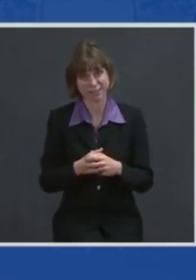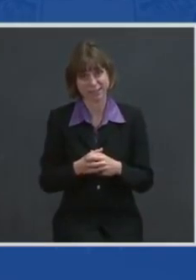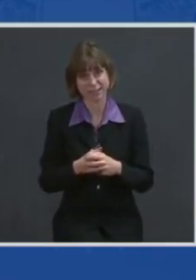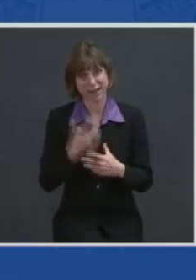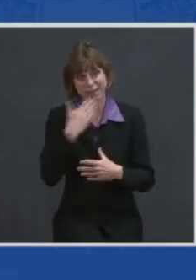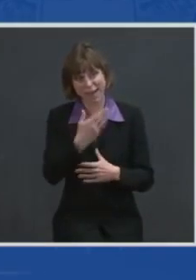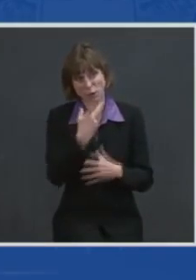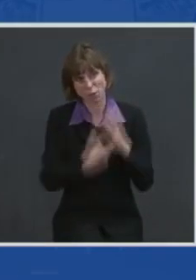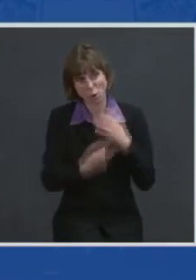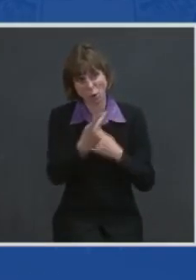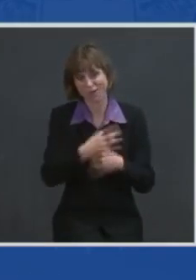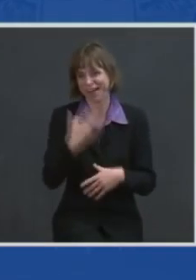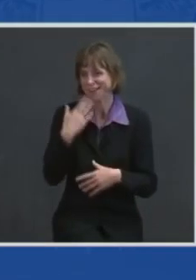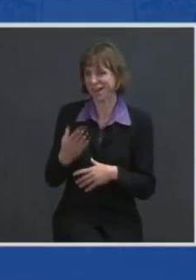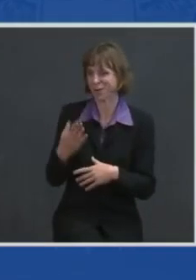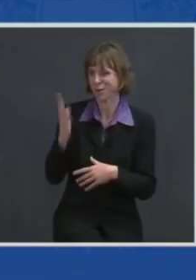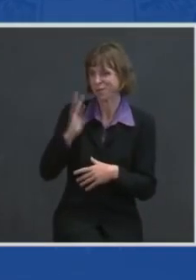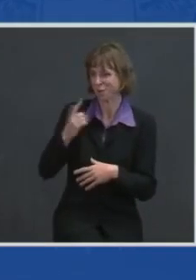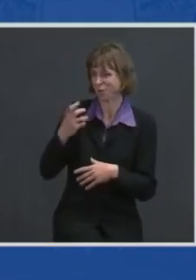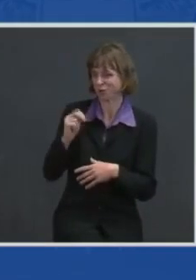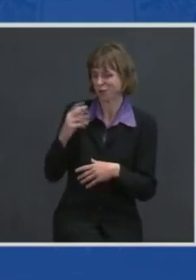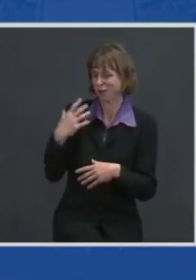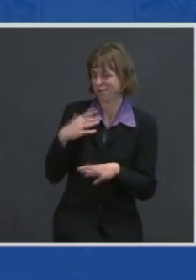the former general. I keep calling him general, but